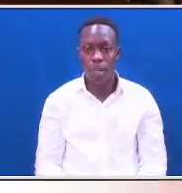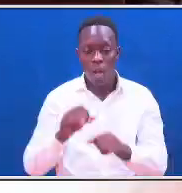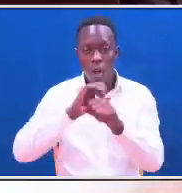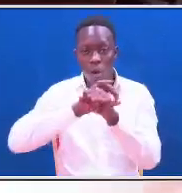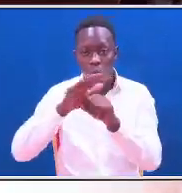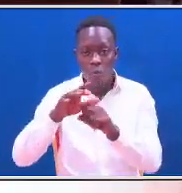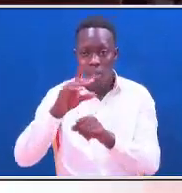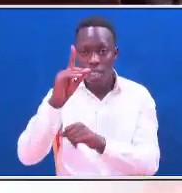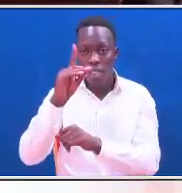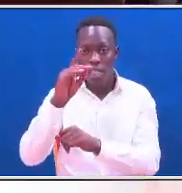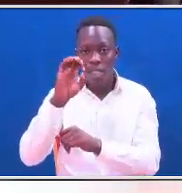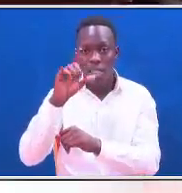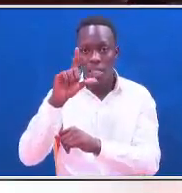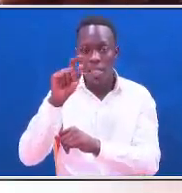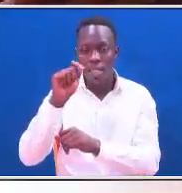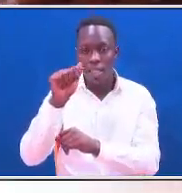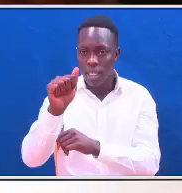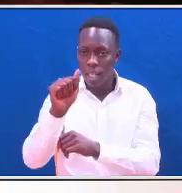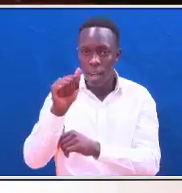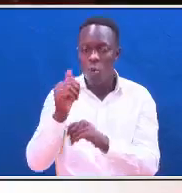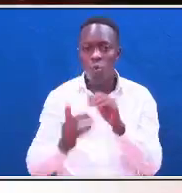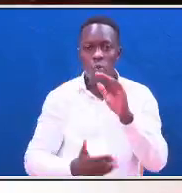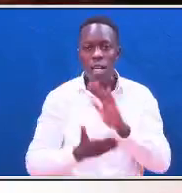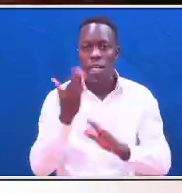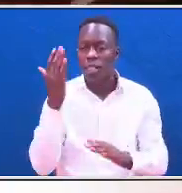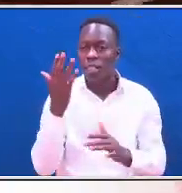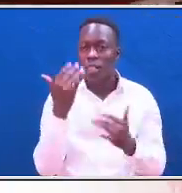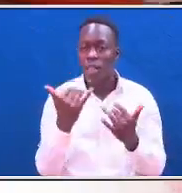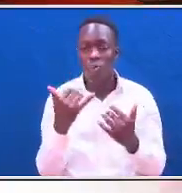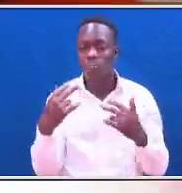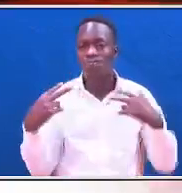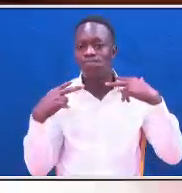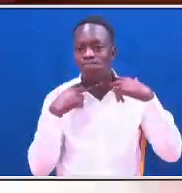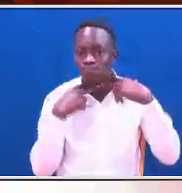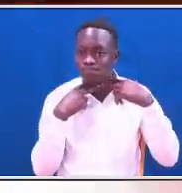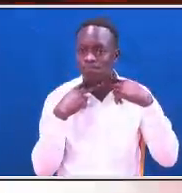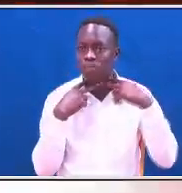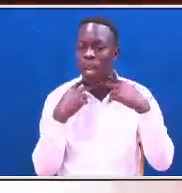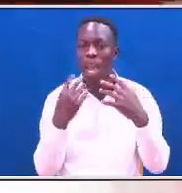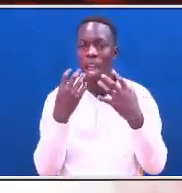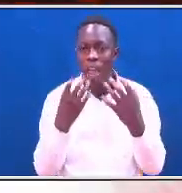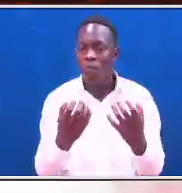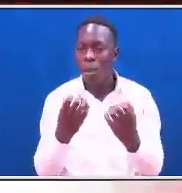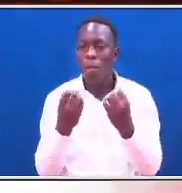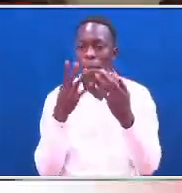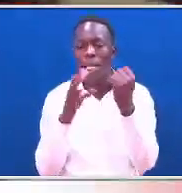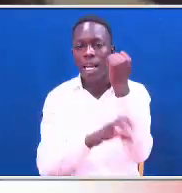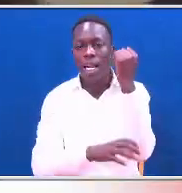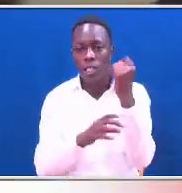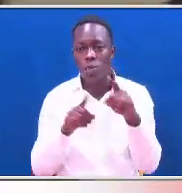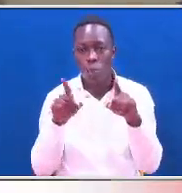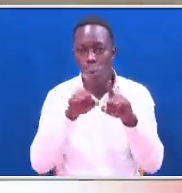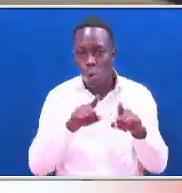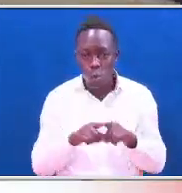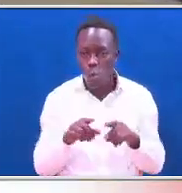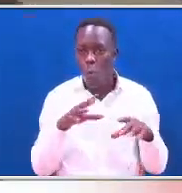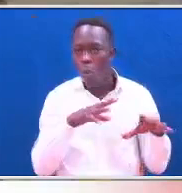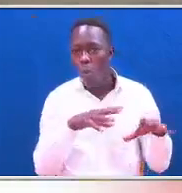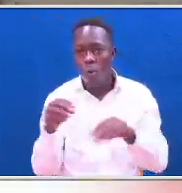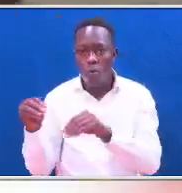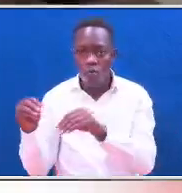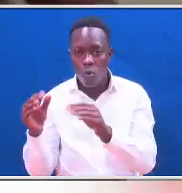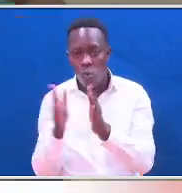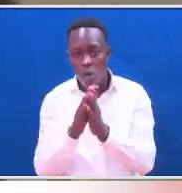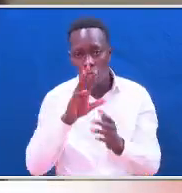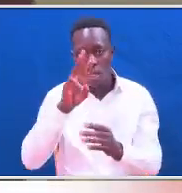COVID-19 Delta variant is quickly becoming the dominant strain in many countries and continues to evolve and mutate, with the World